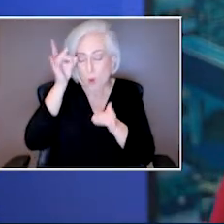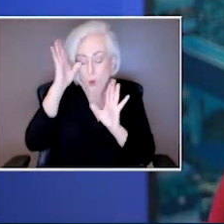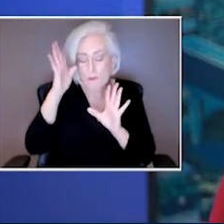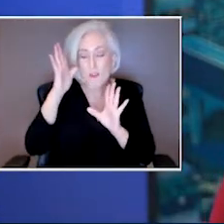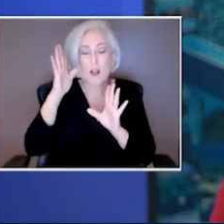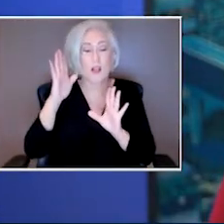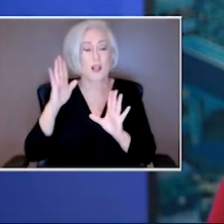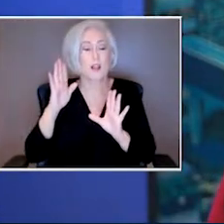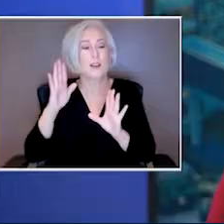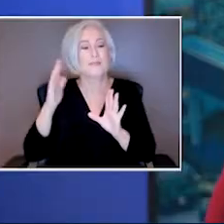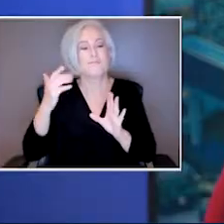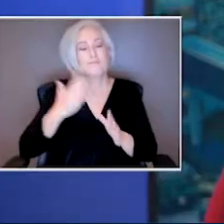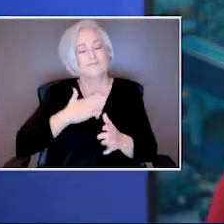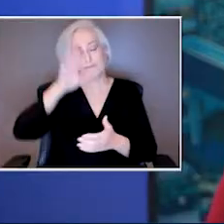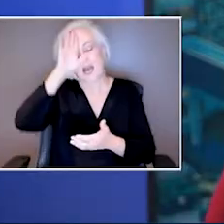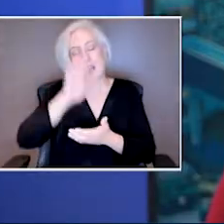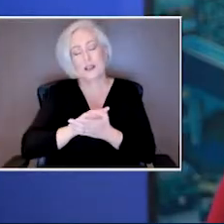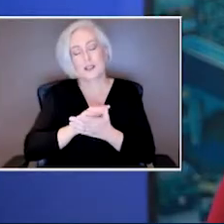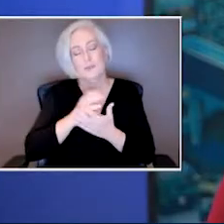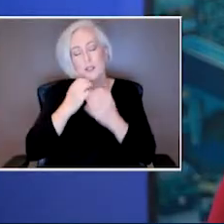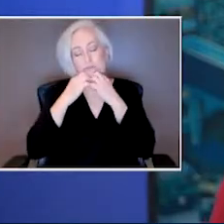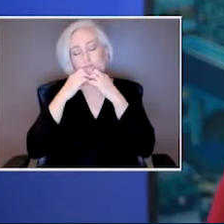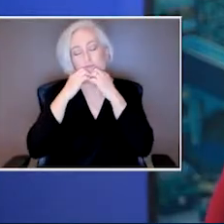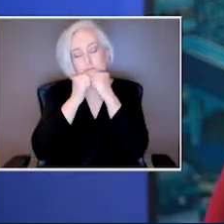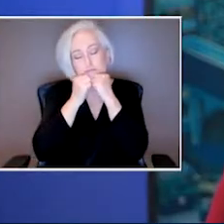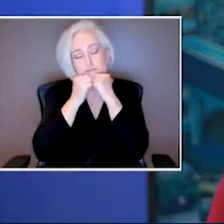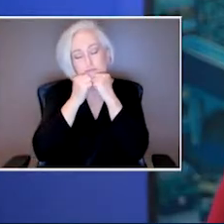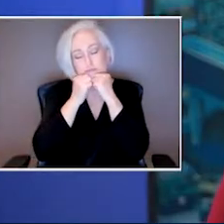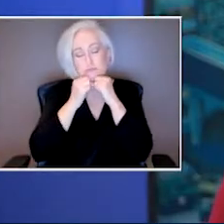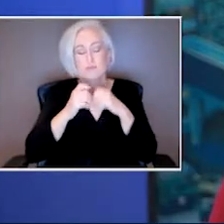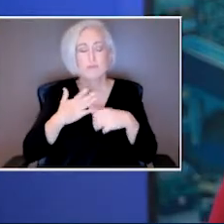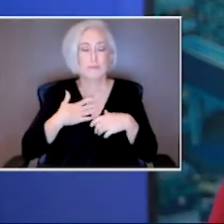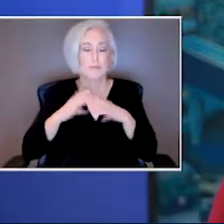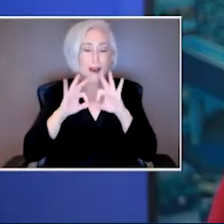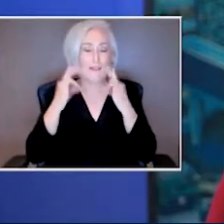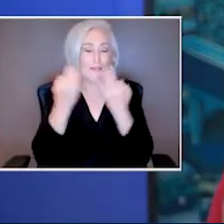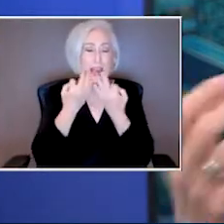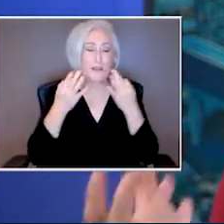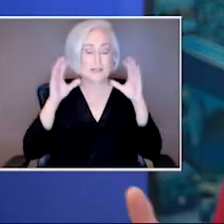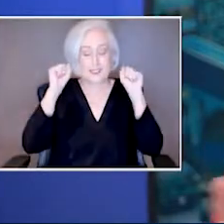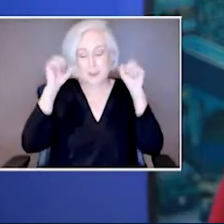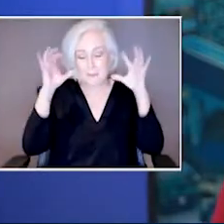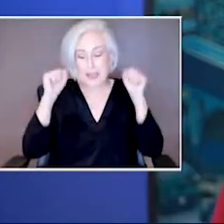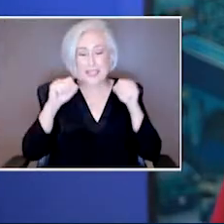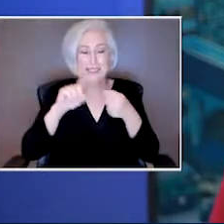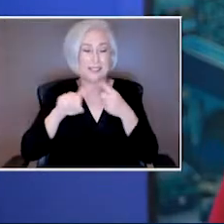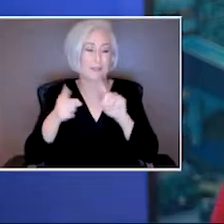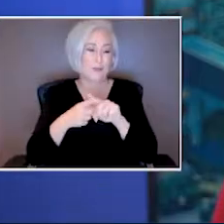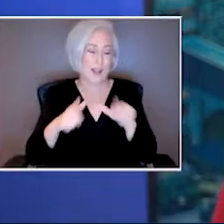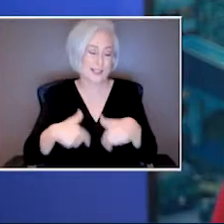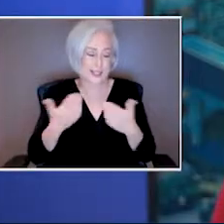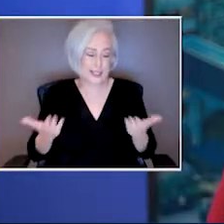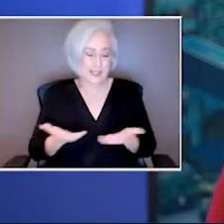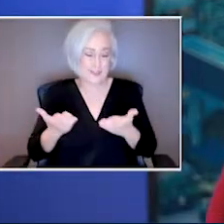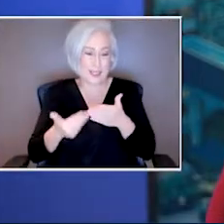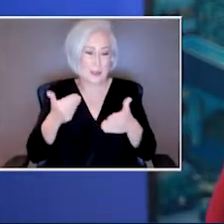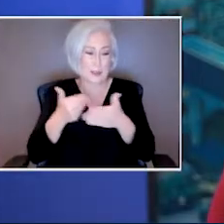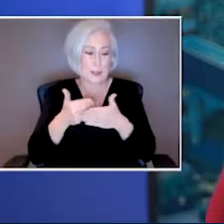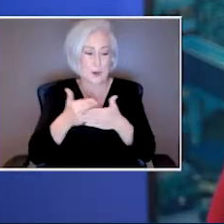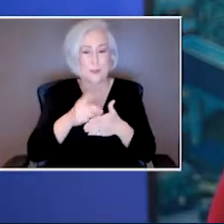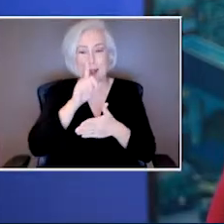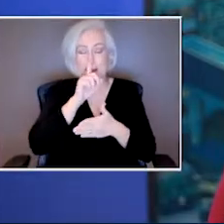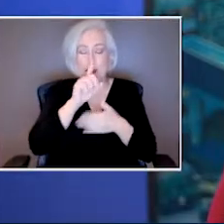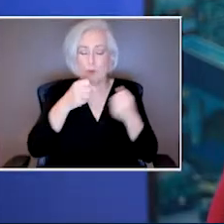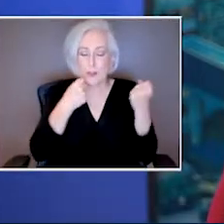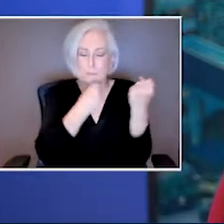great husband. I had an amazing family and friends that were in town, and everybody really rallied around me and helped